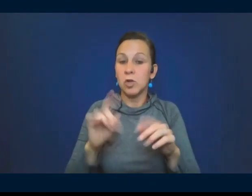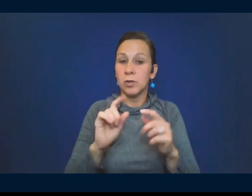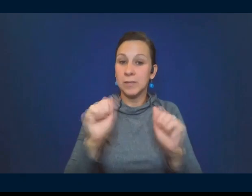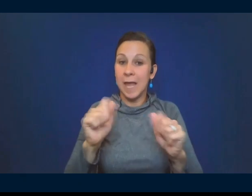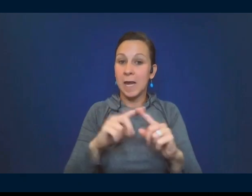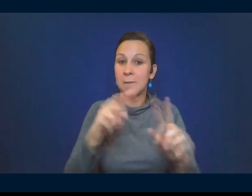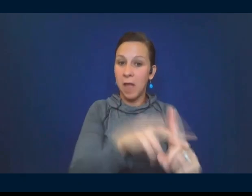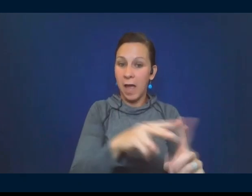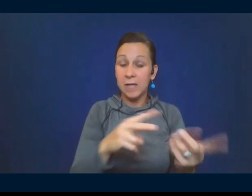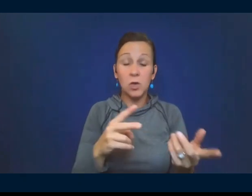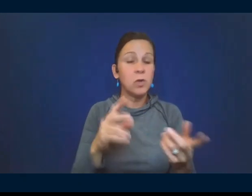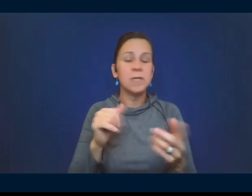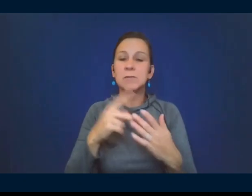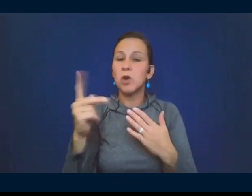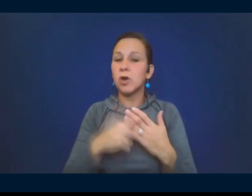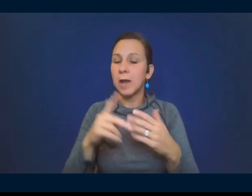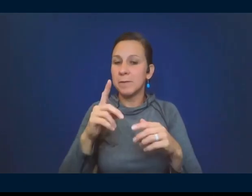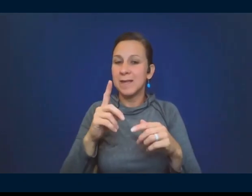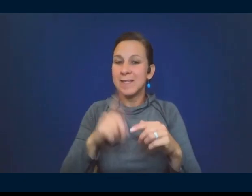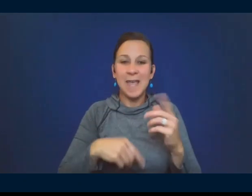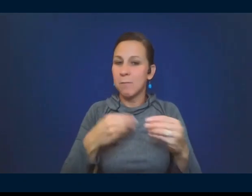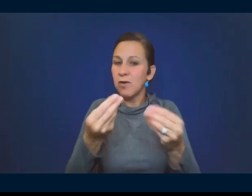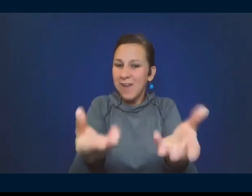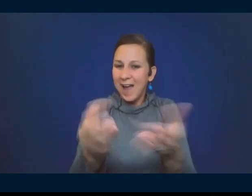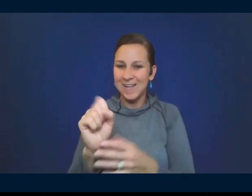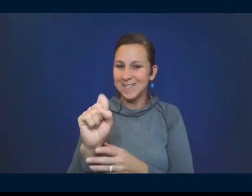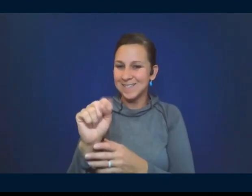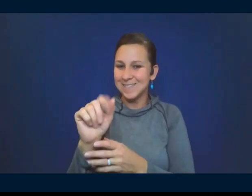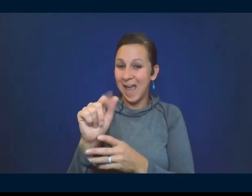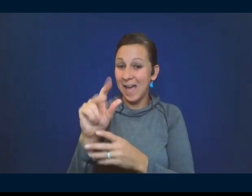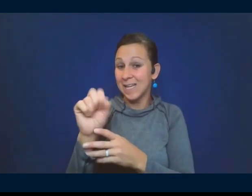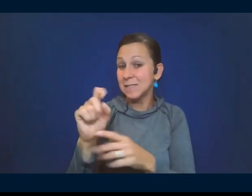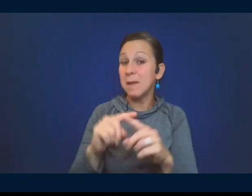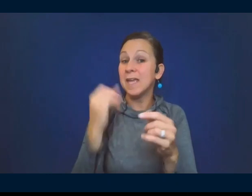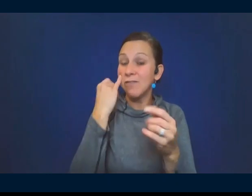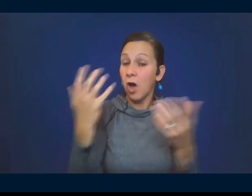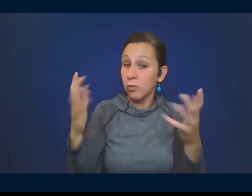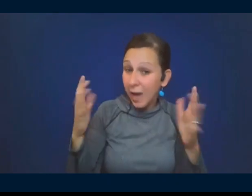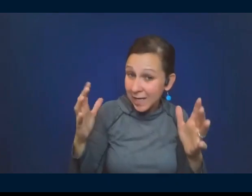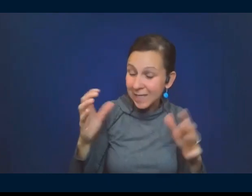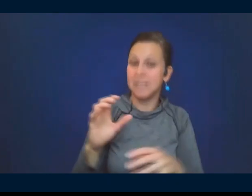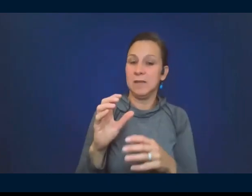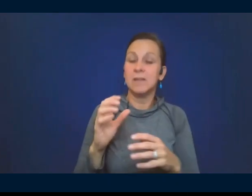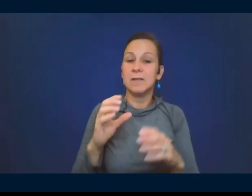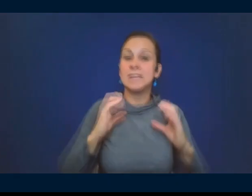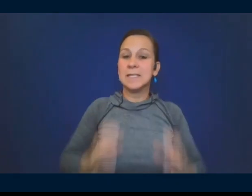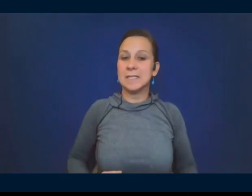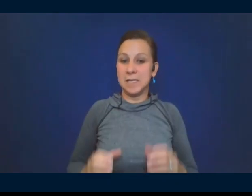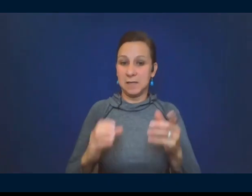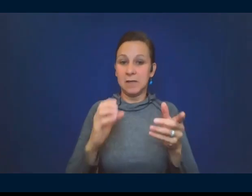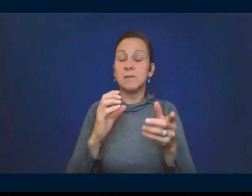provide status if you're not a U.S. citizen, but if you're already here and able to receive payment, you are eligible.